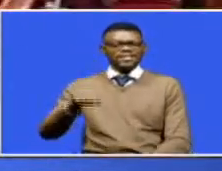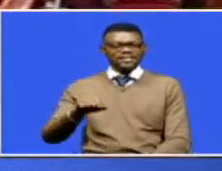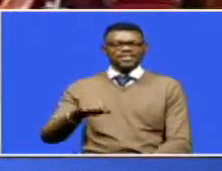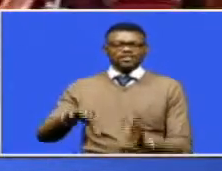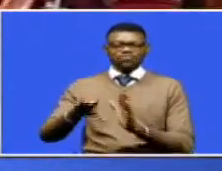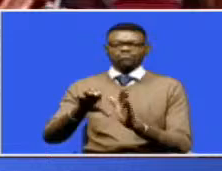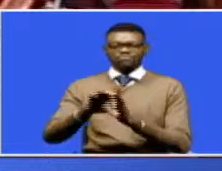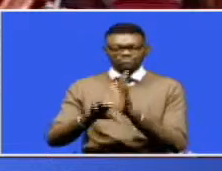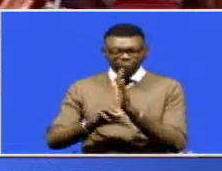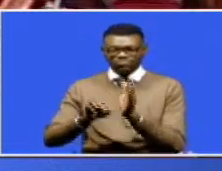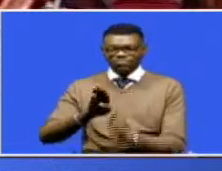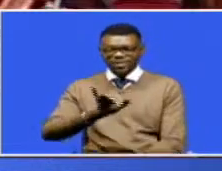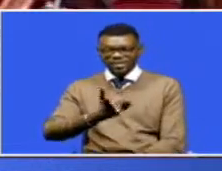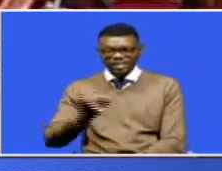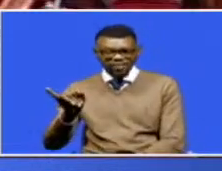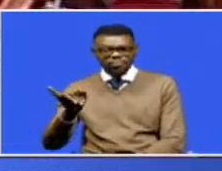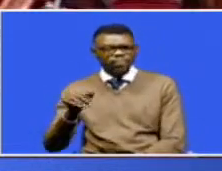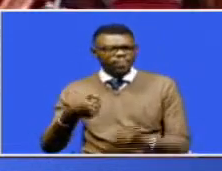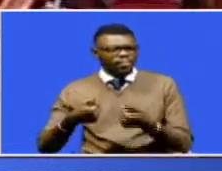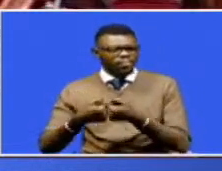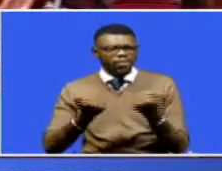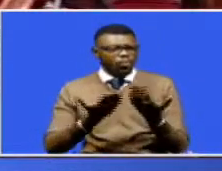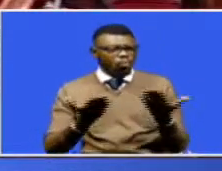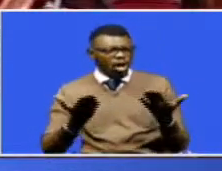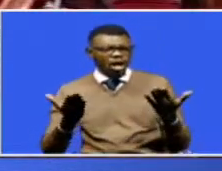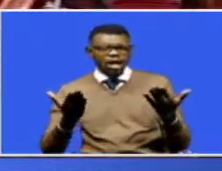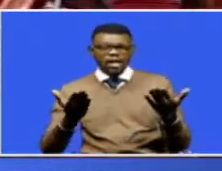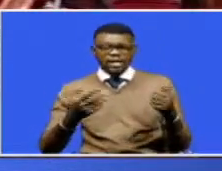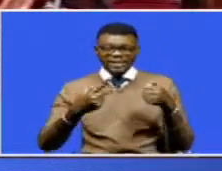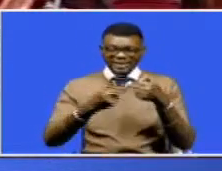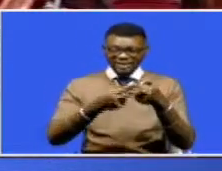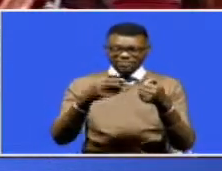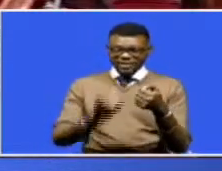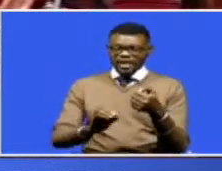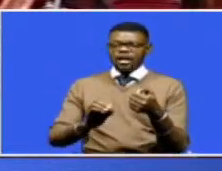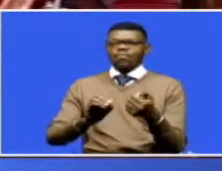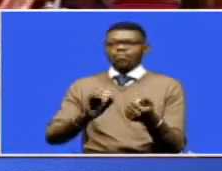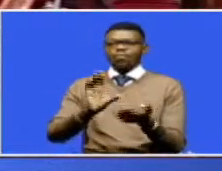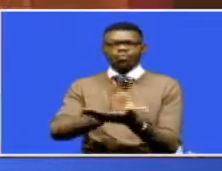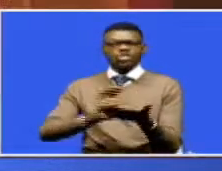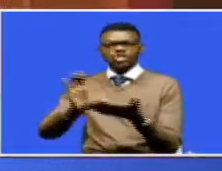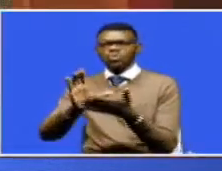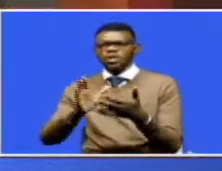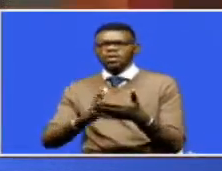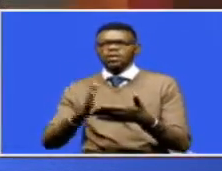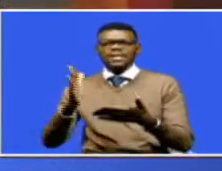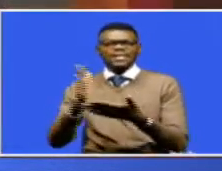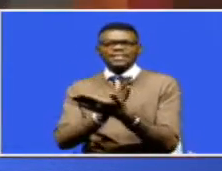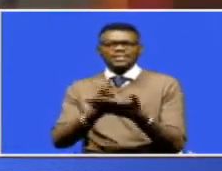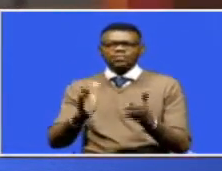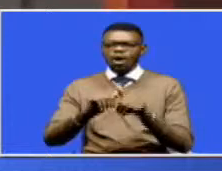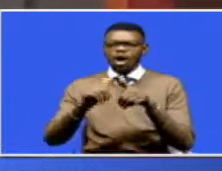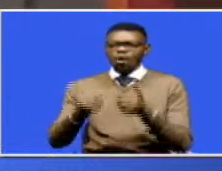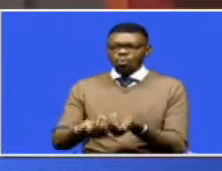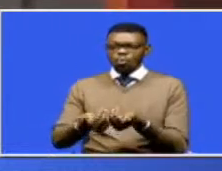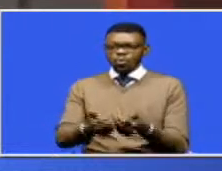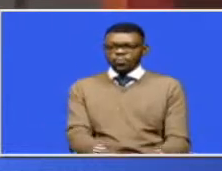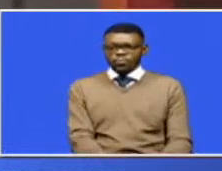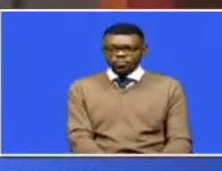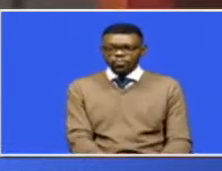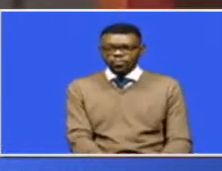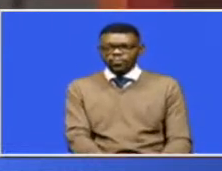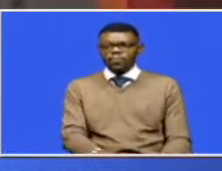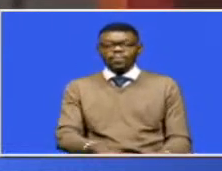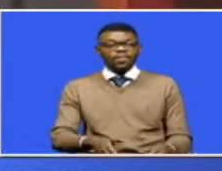of contention in the BBI bill is the distribution of 70 proposed new constituencies. Explaining how Kakamega was getting